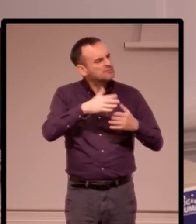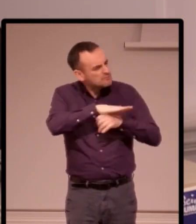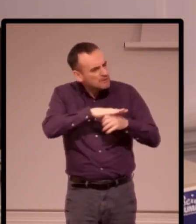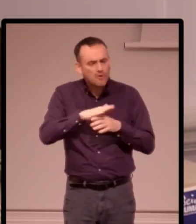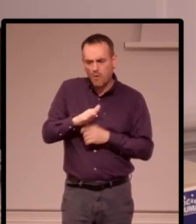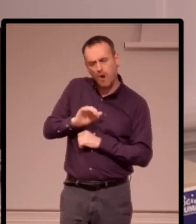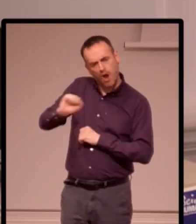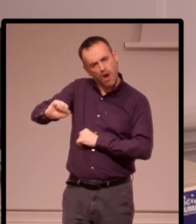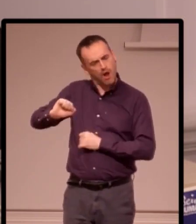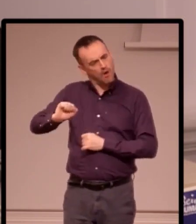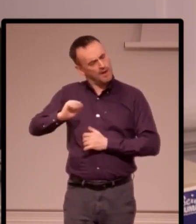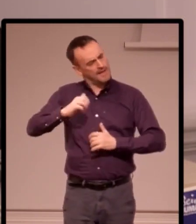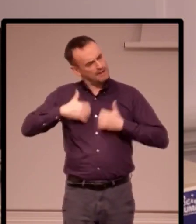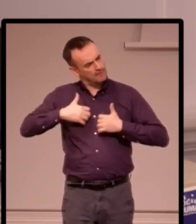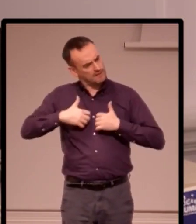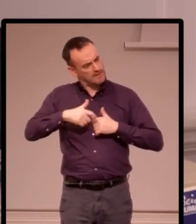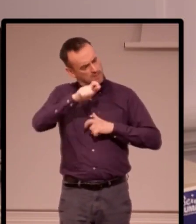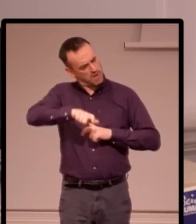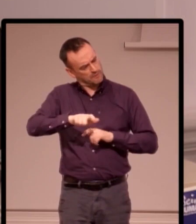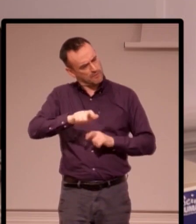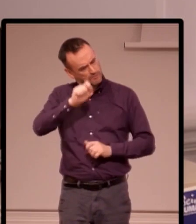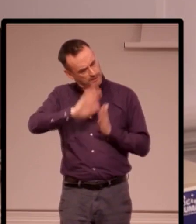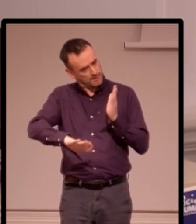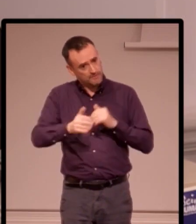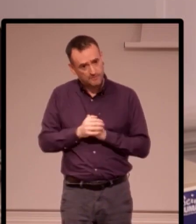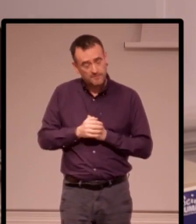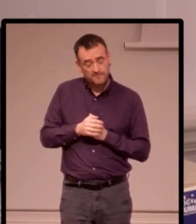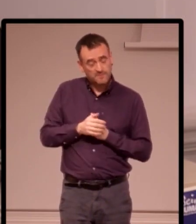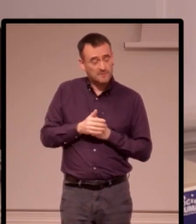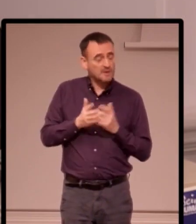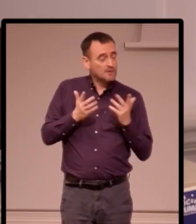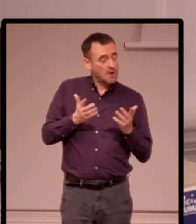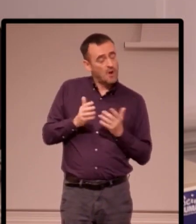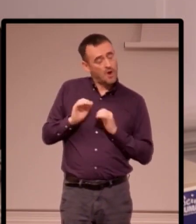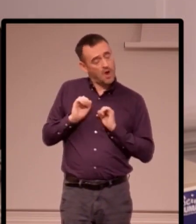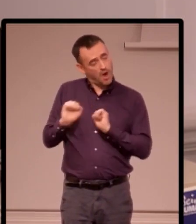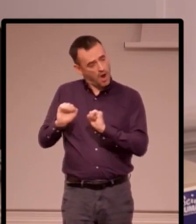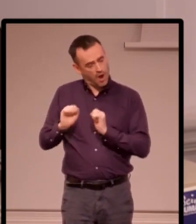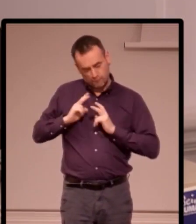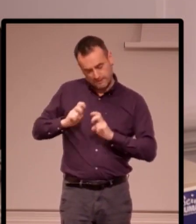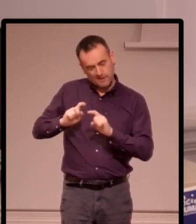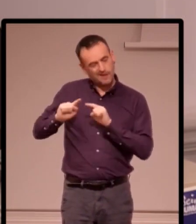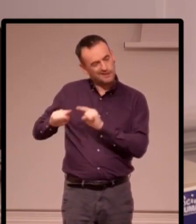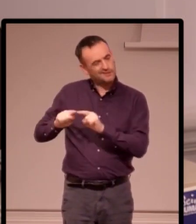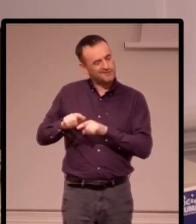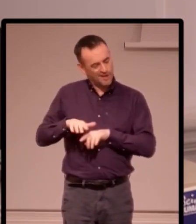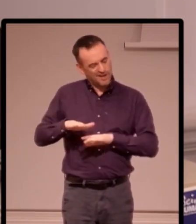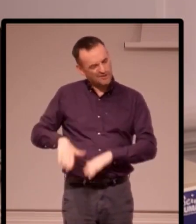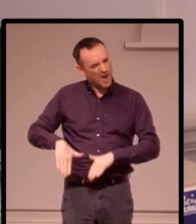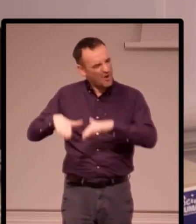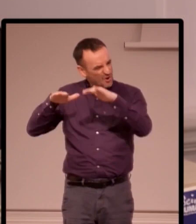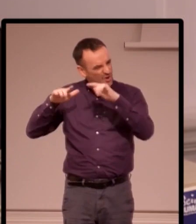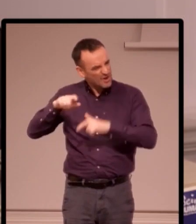capacity. And she's going to tell us a little bit today about her research on childhood experiences